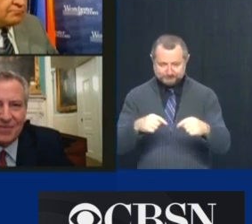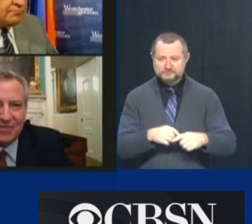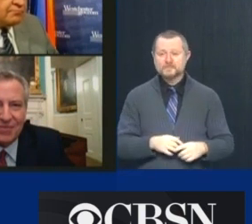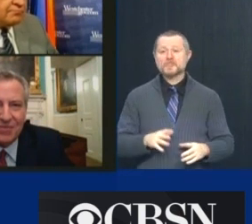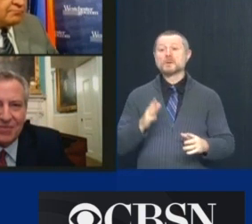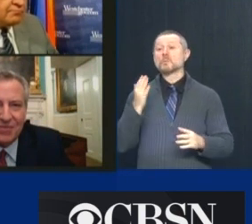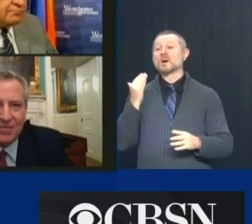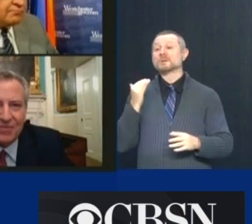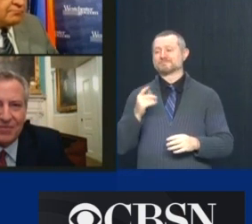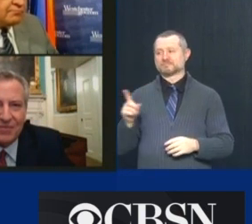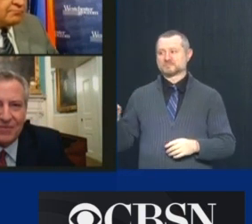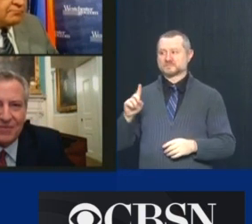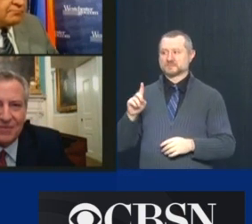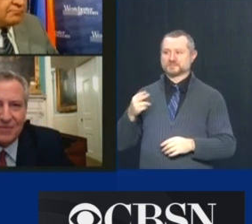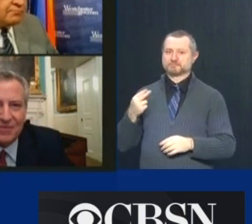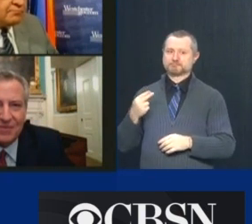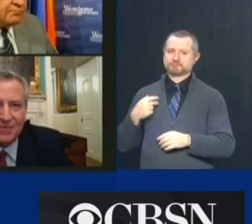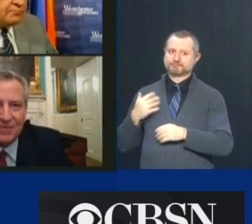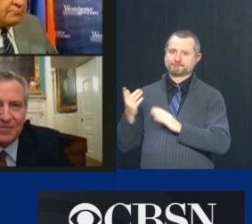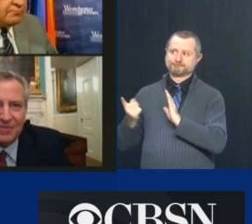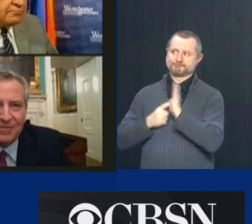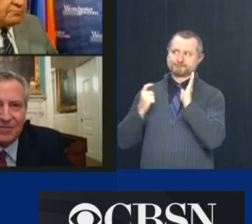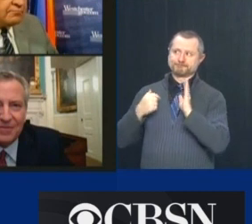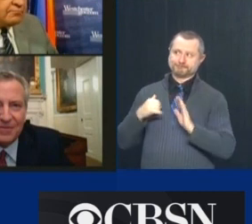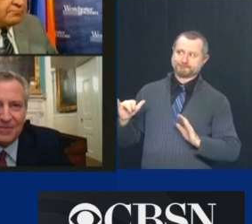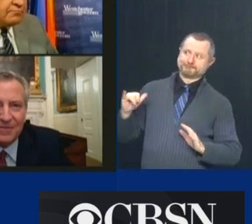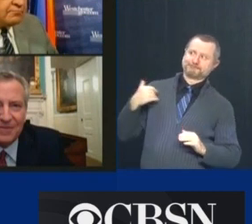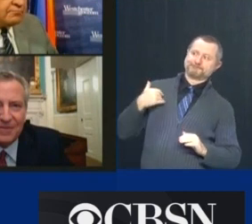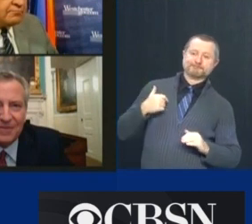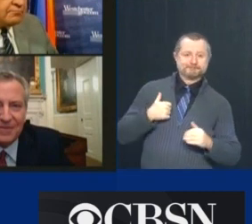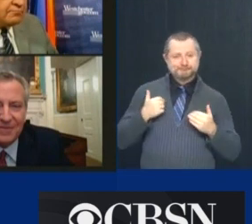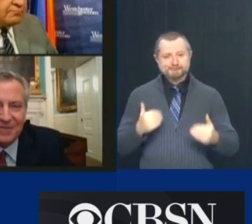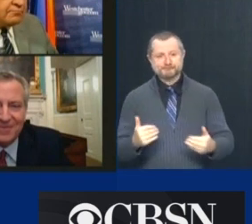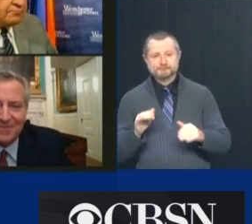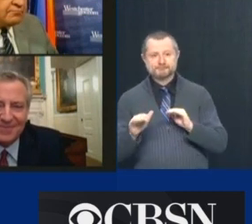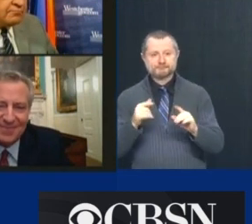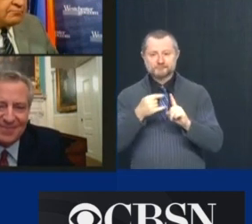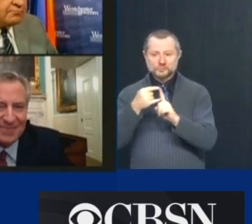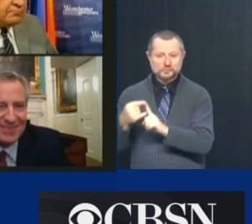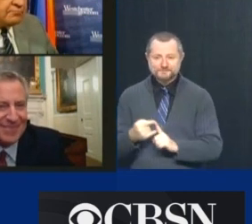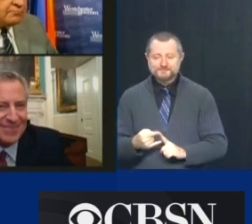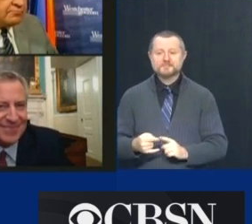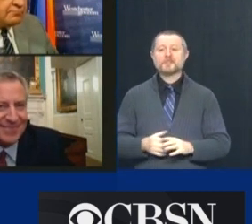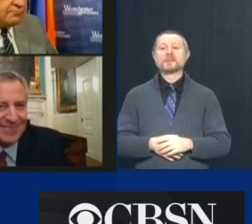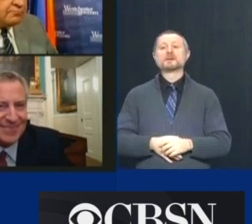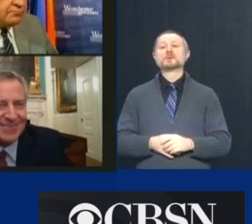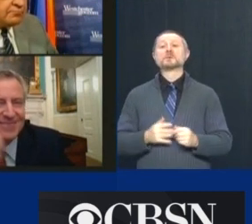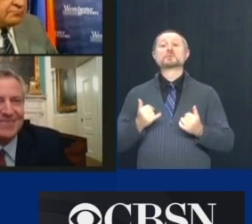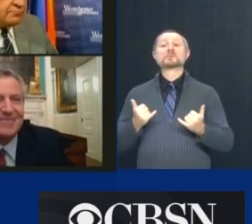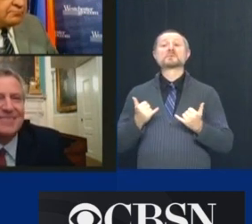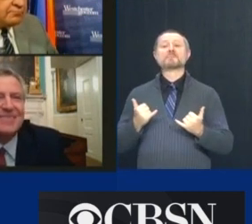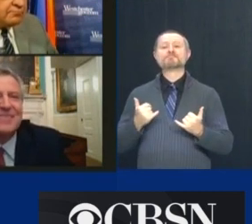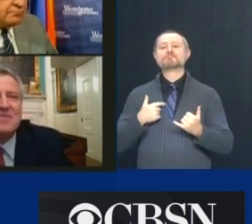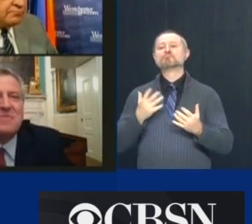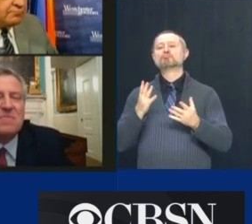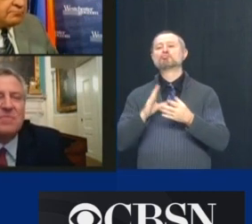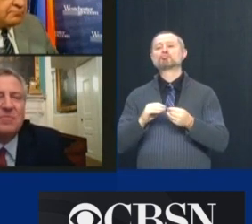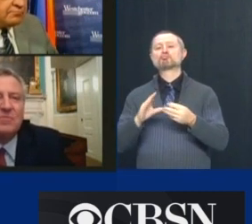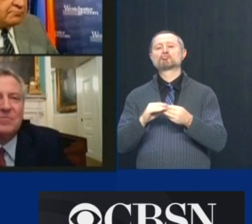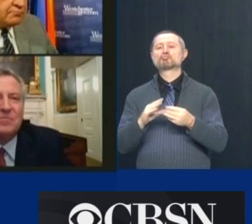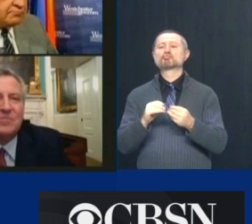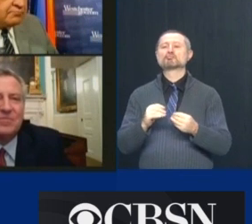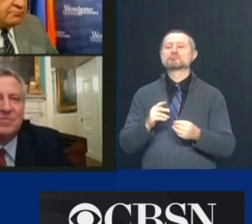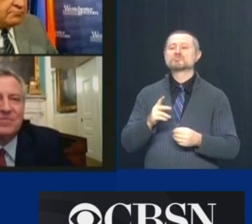Health mandated. You know how that is, Mike Dowling. But let's hear from, we'll hear from